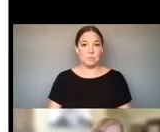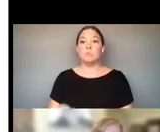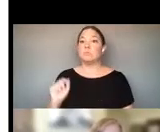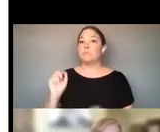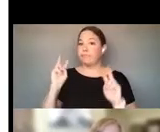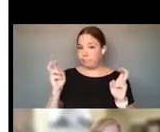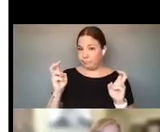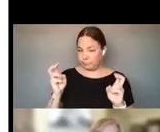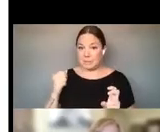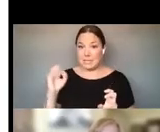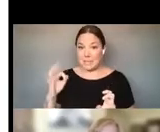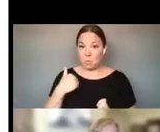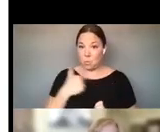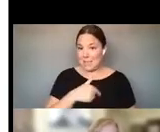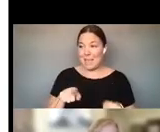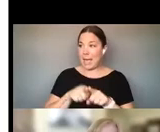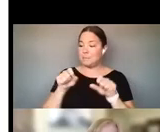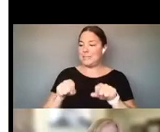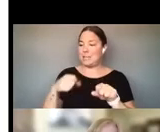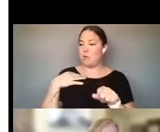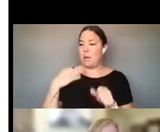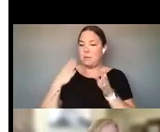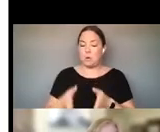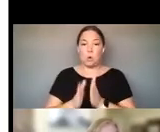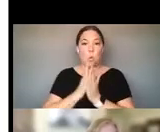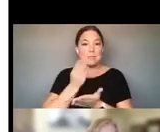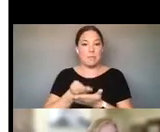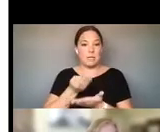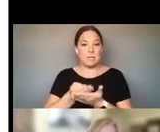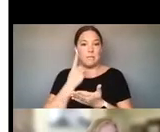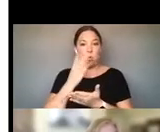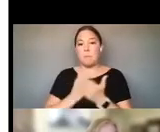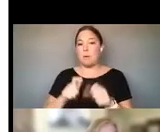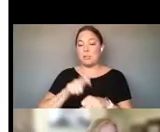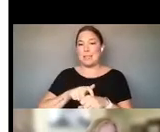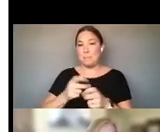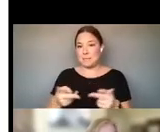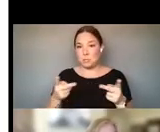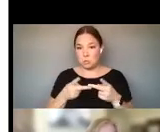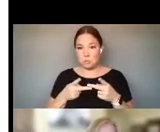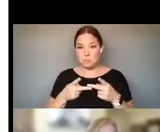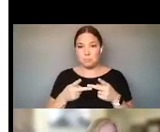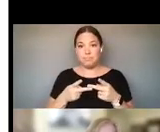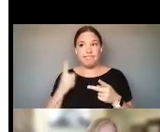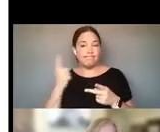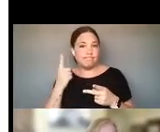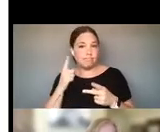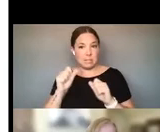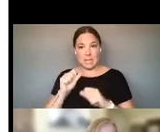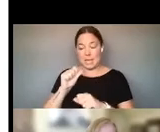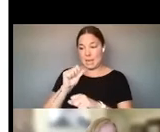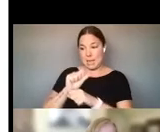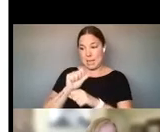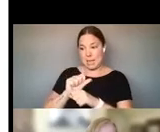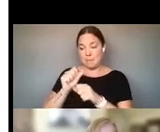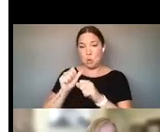a potential applicant, request funding for a part time position, can employment be for a 24